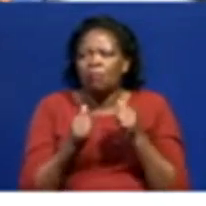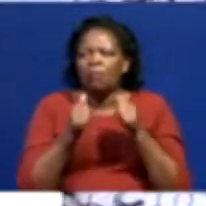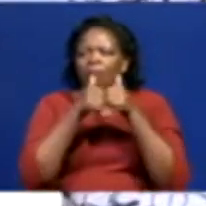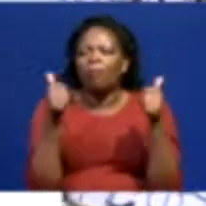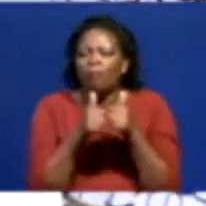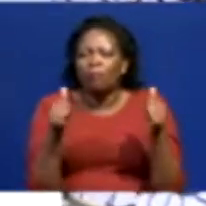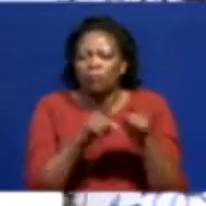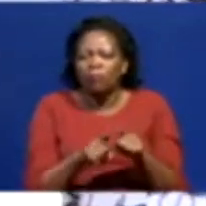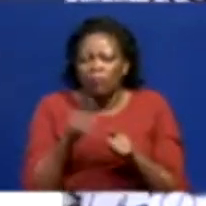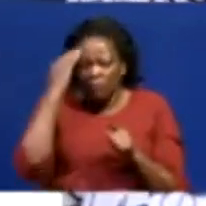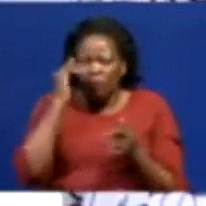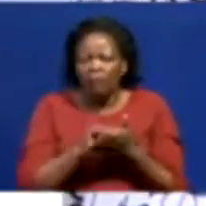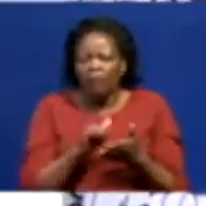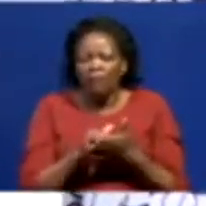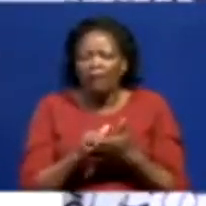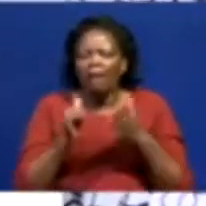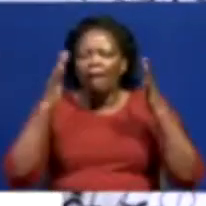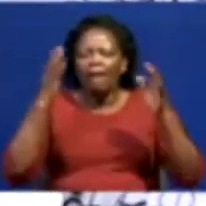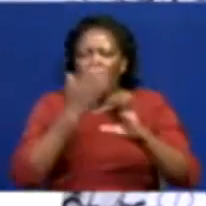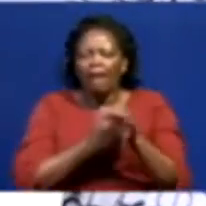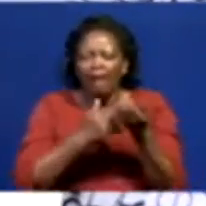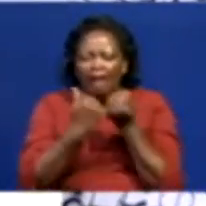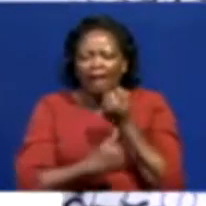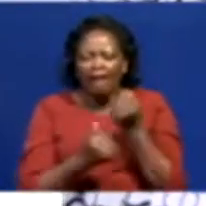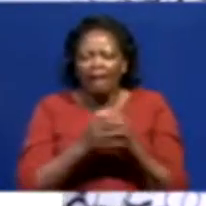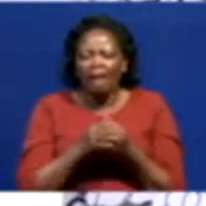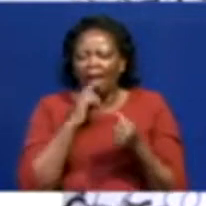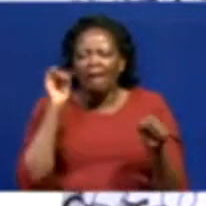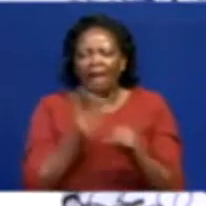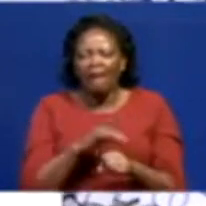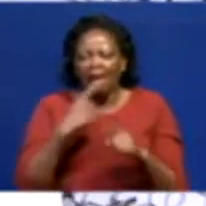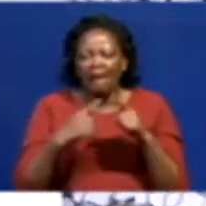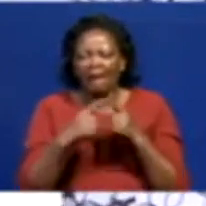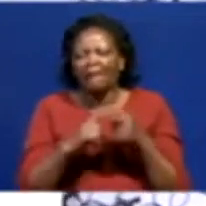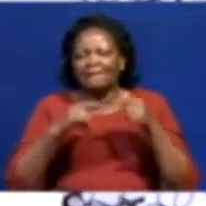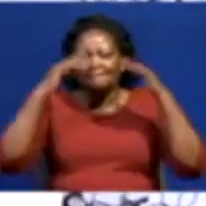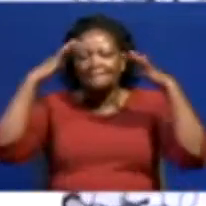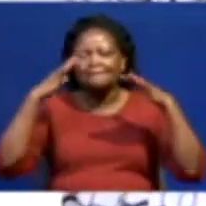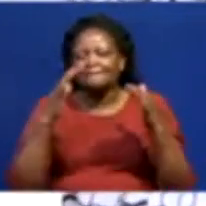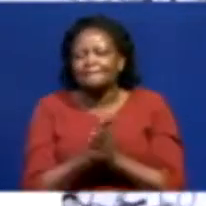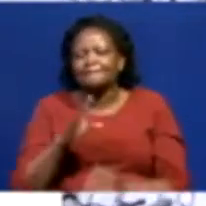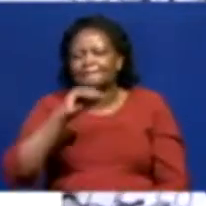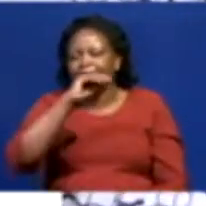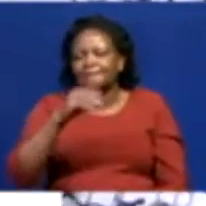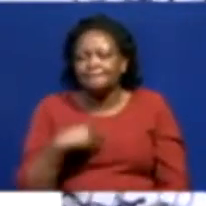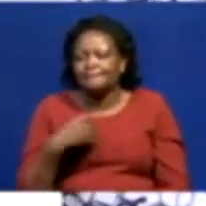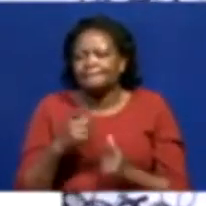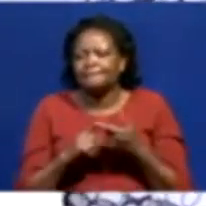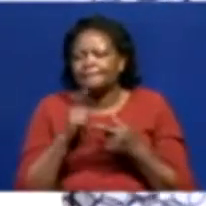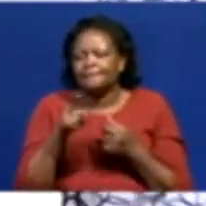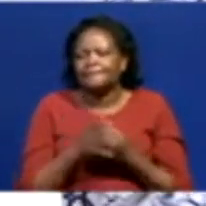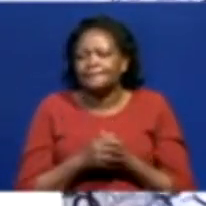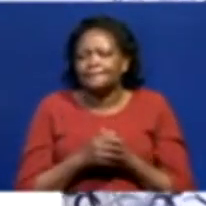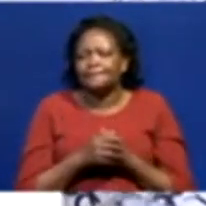effective. As you know, this year is going to be a bumper harvest for maize. It's been a wonderful year. We have good rain and good fertilizer at the right price. So I think this year is going to be a